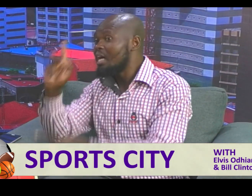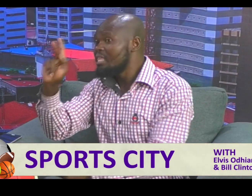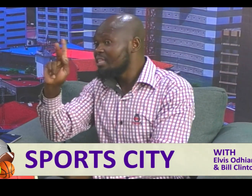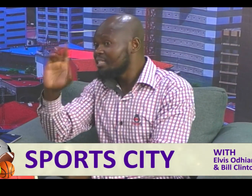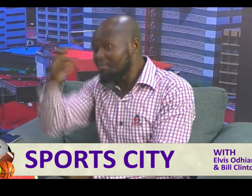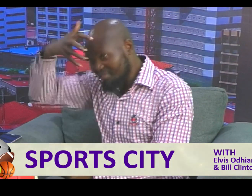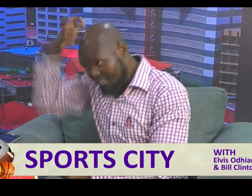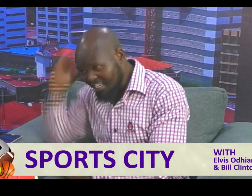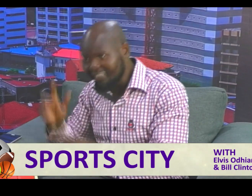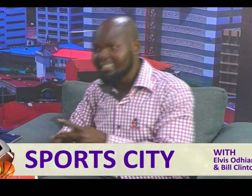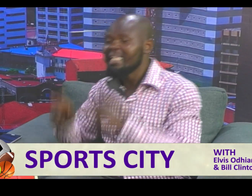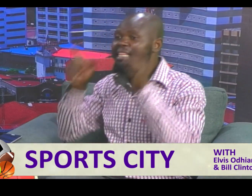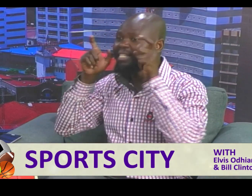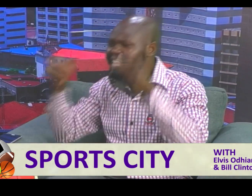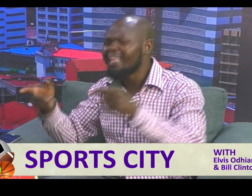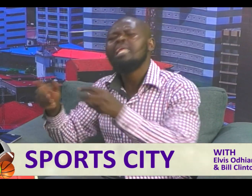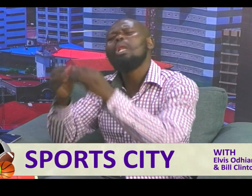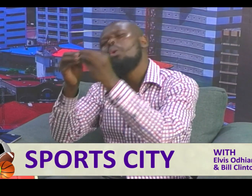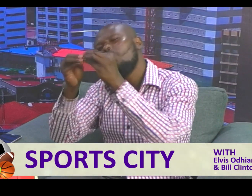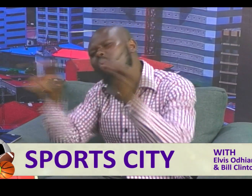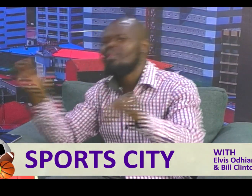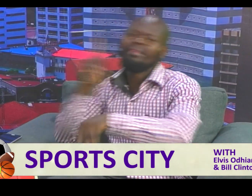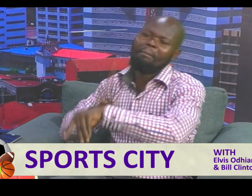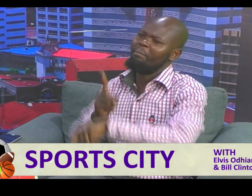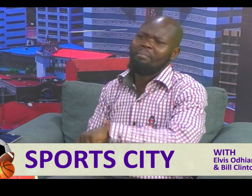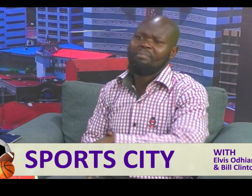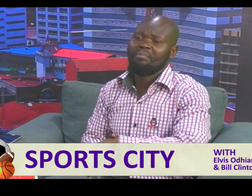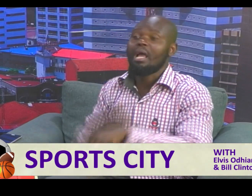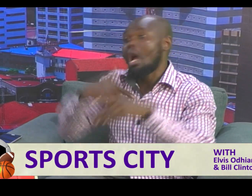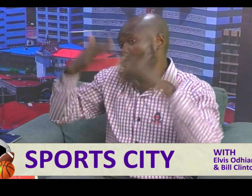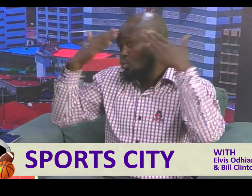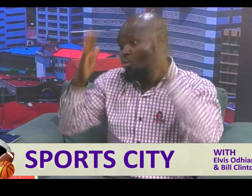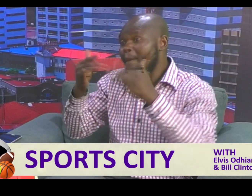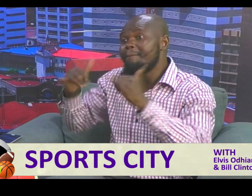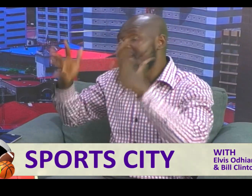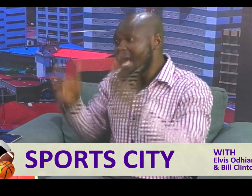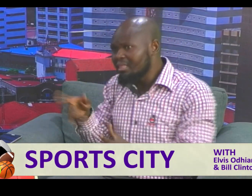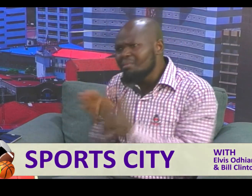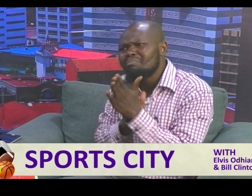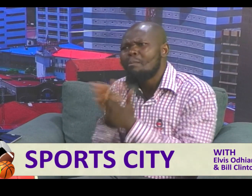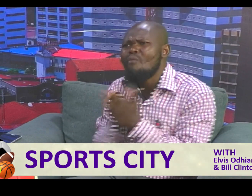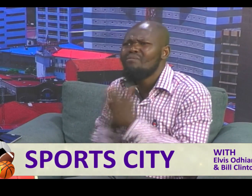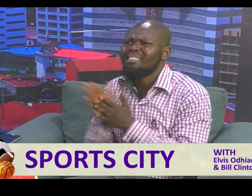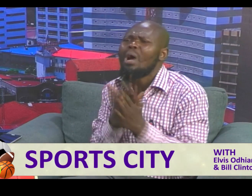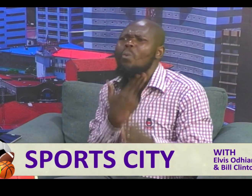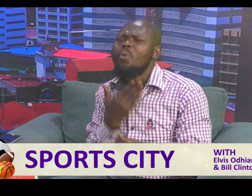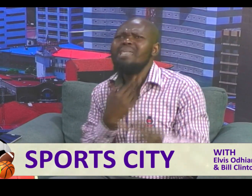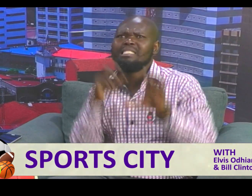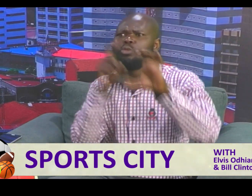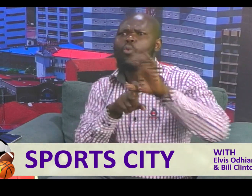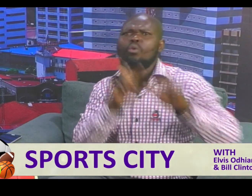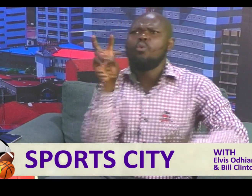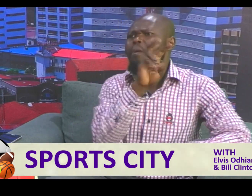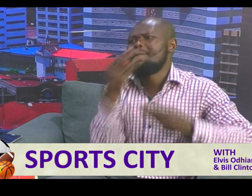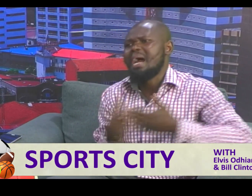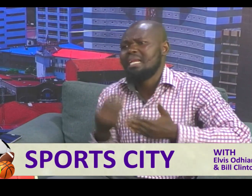from NSL. They joined KPL, and for KCB, they've been there for a long period of